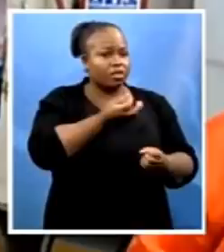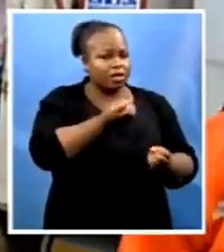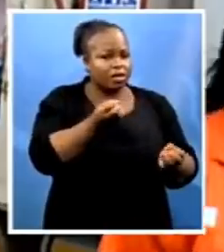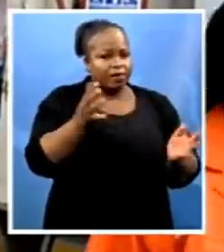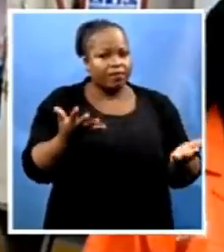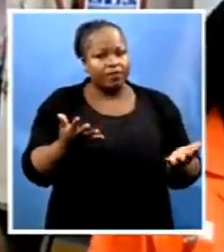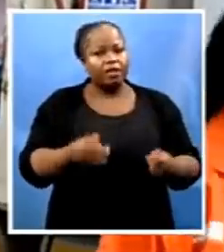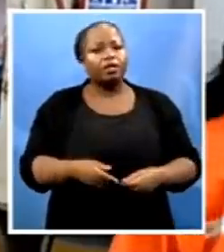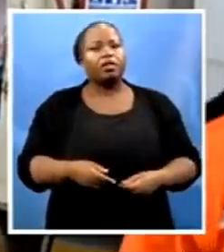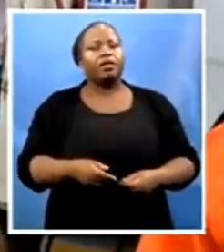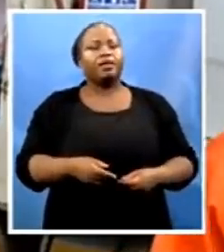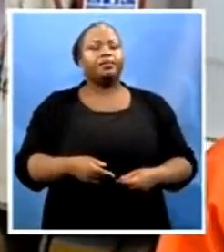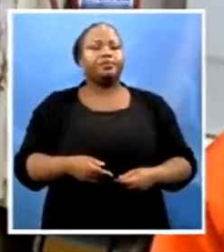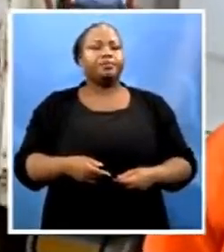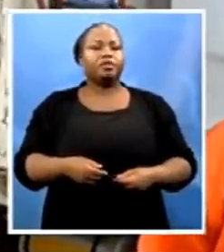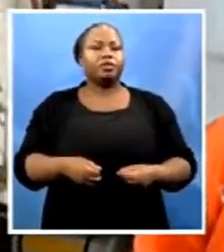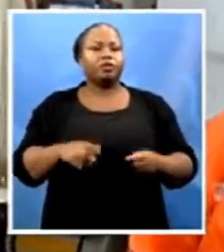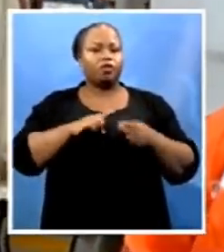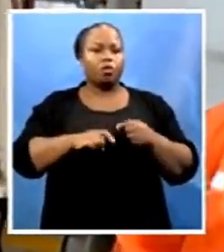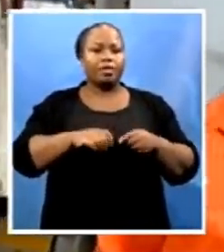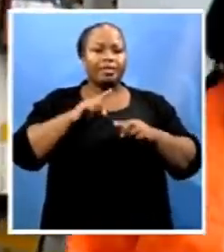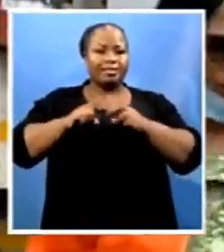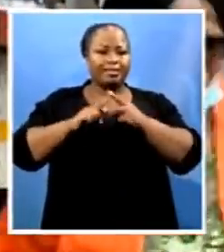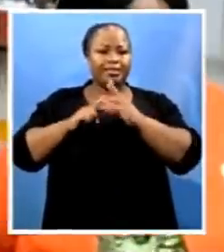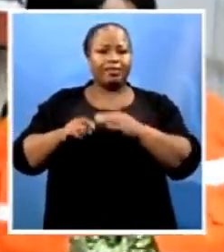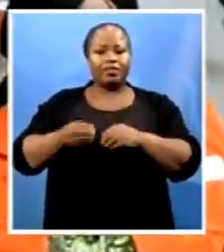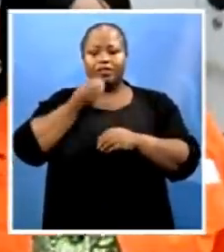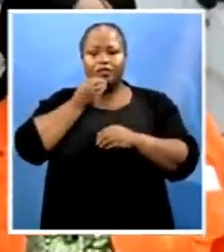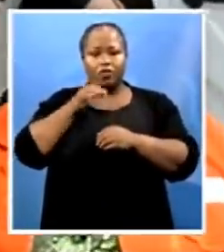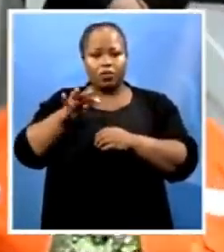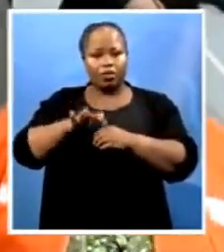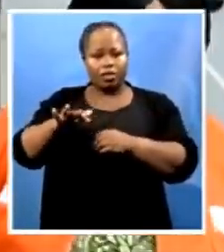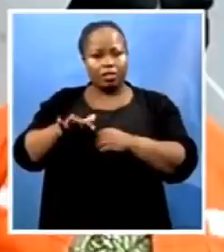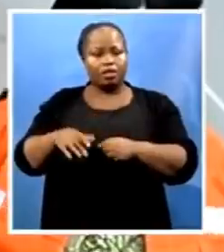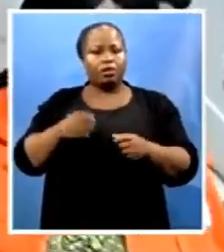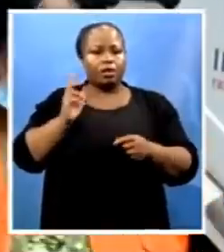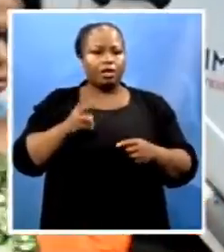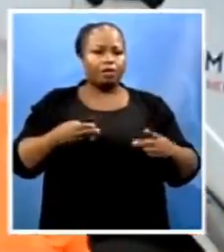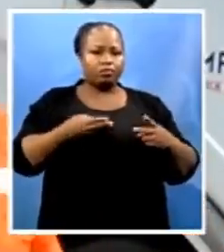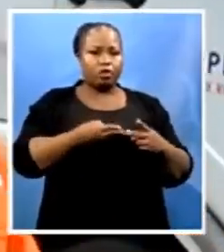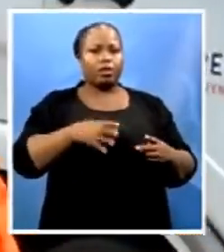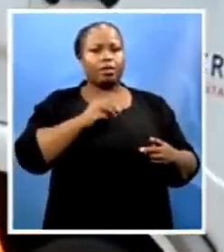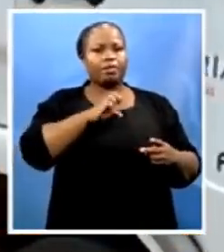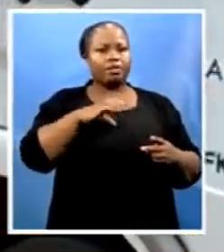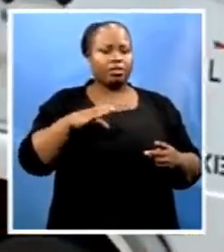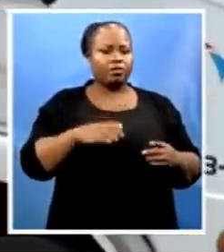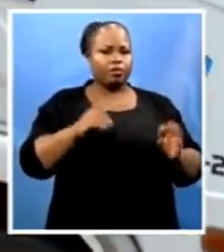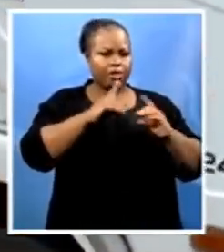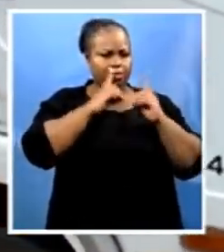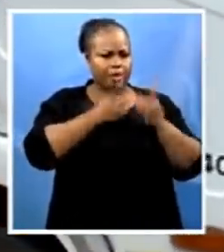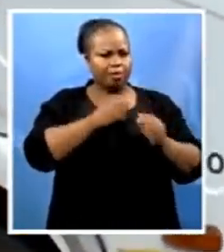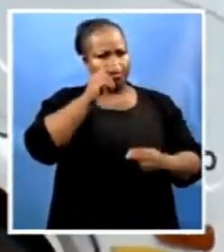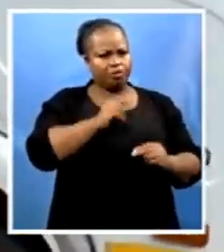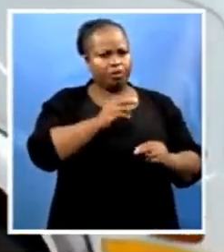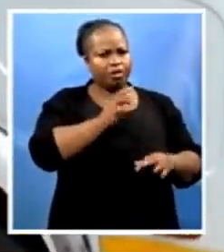banks in the province? Next to me, there's also the MEC for the department who will briefly tell us about the plan also. MEC, thank you very much